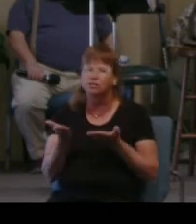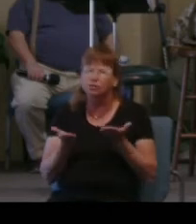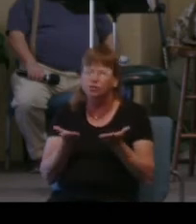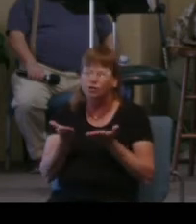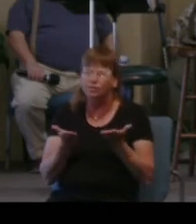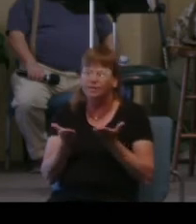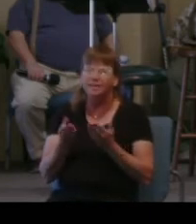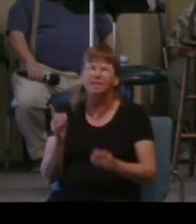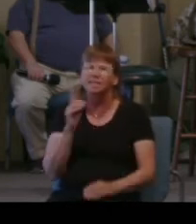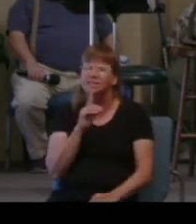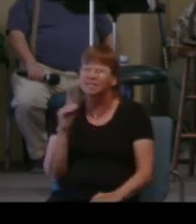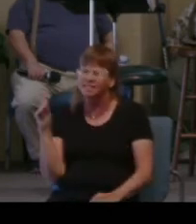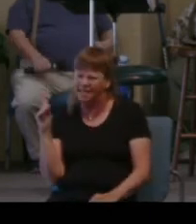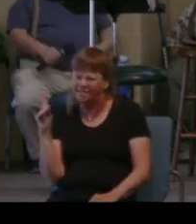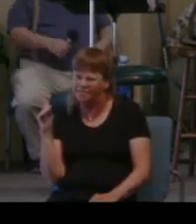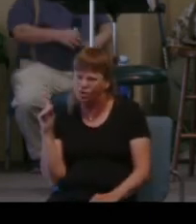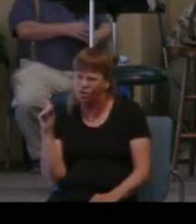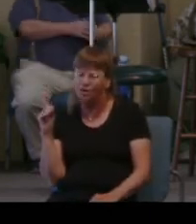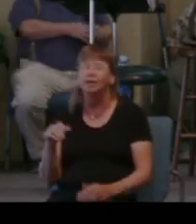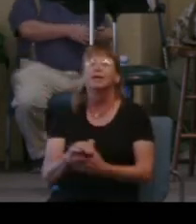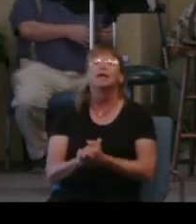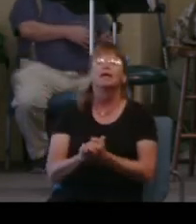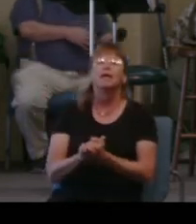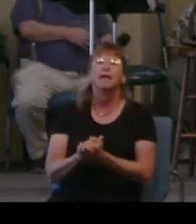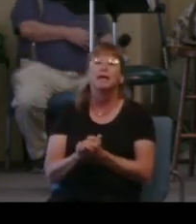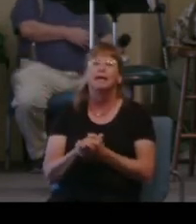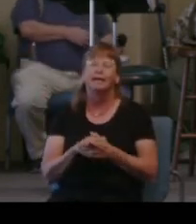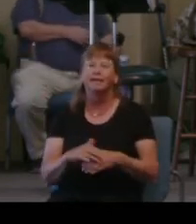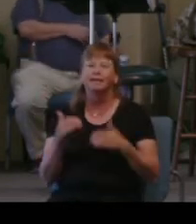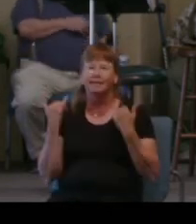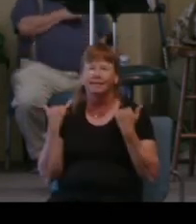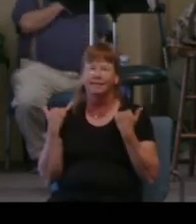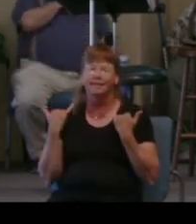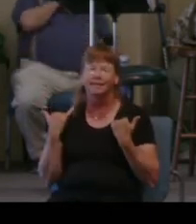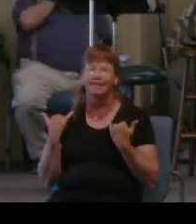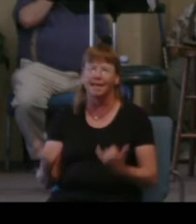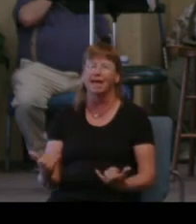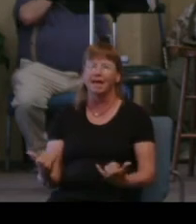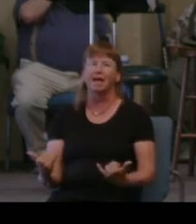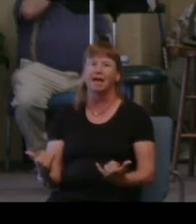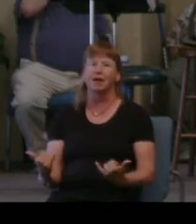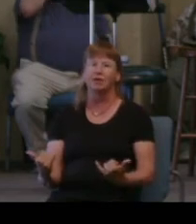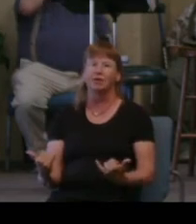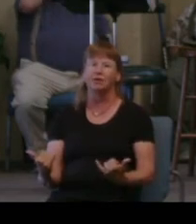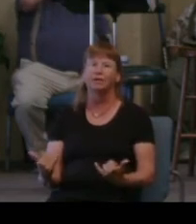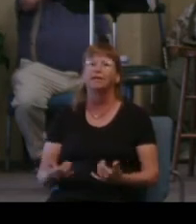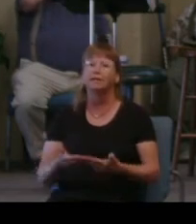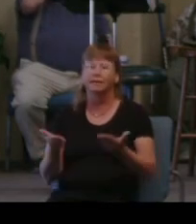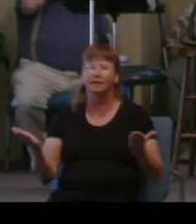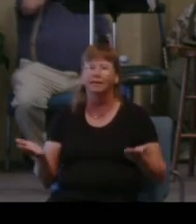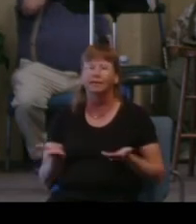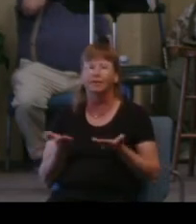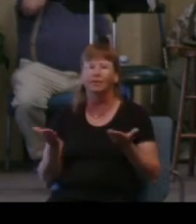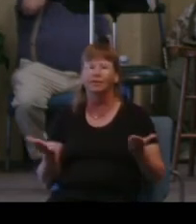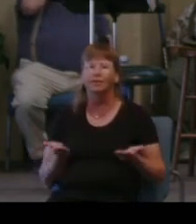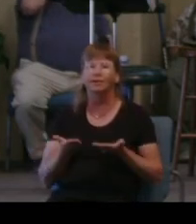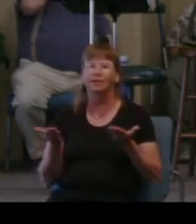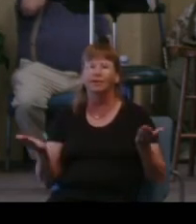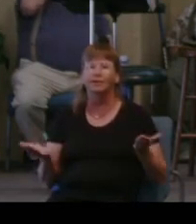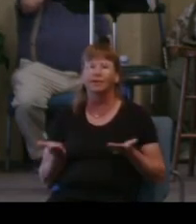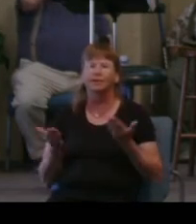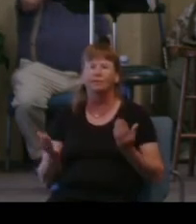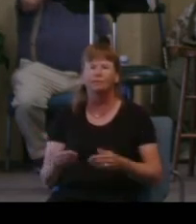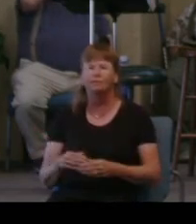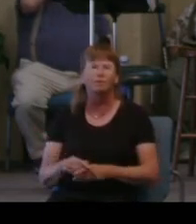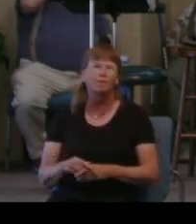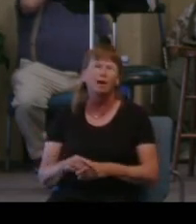in Denver on the Auraria campus, where we worked with college students on the Metro State University campus downtown Denver. And then here about